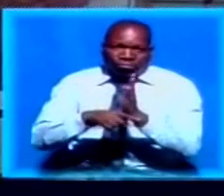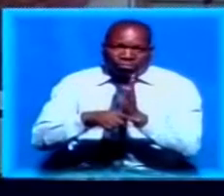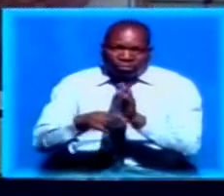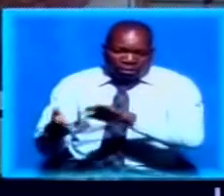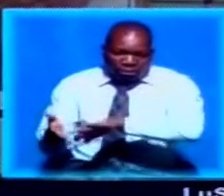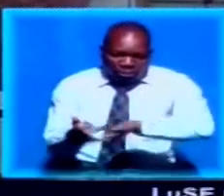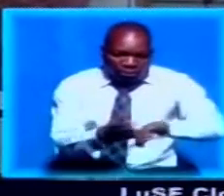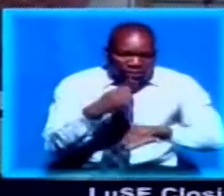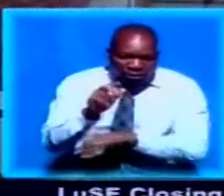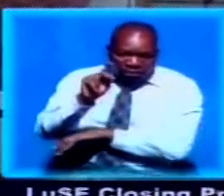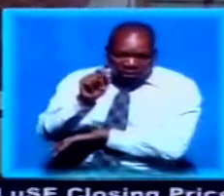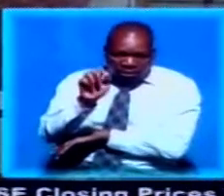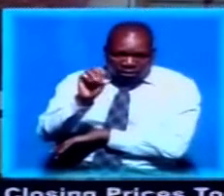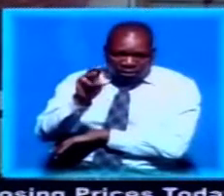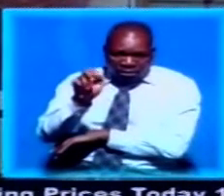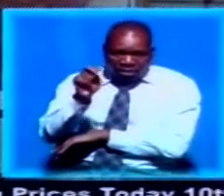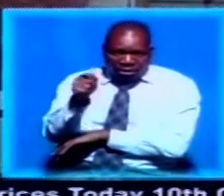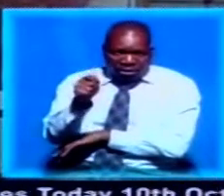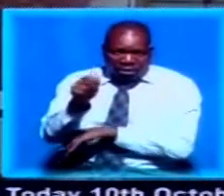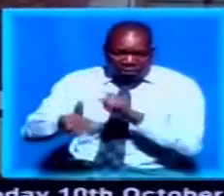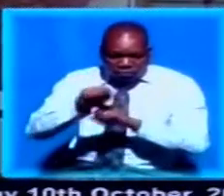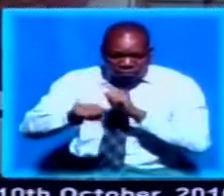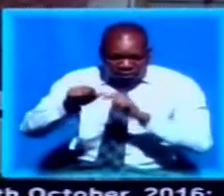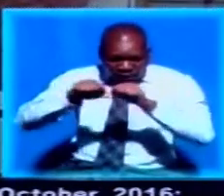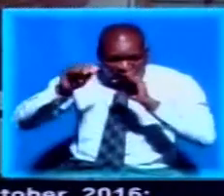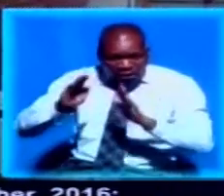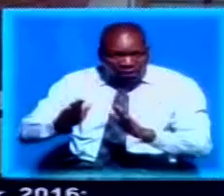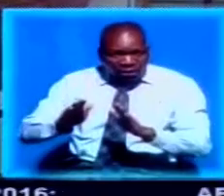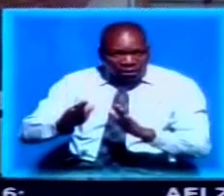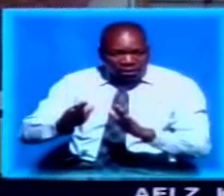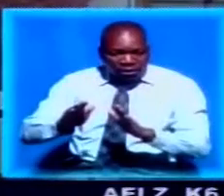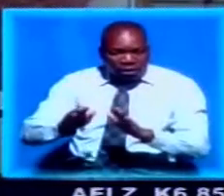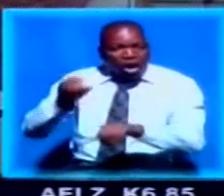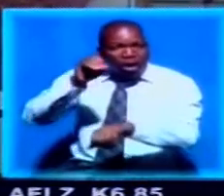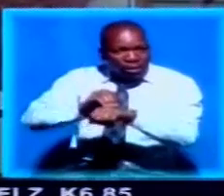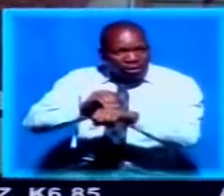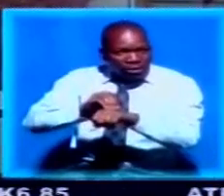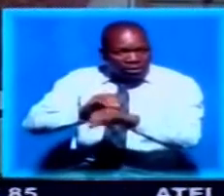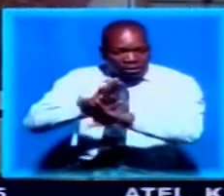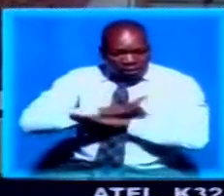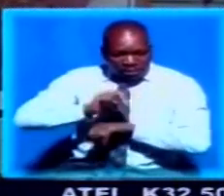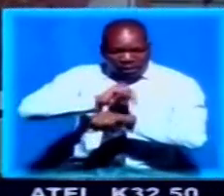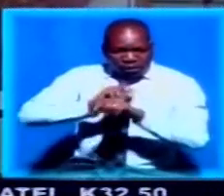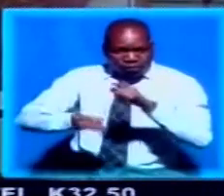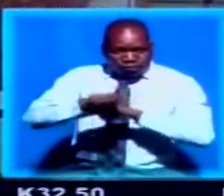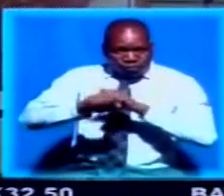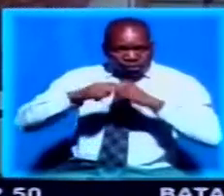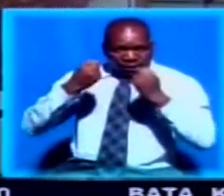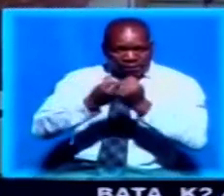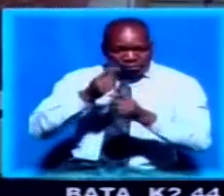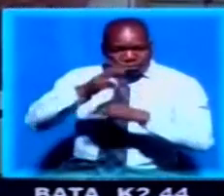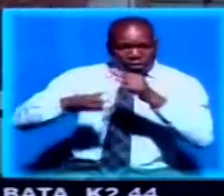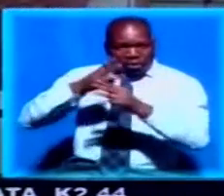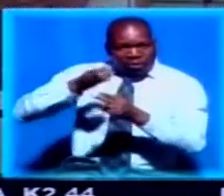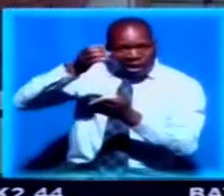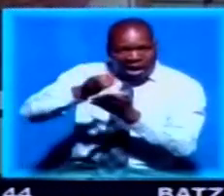Football analyst Ruben Kamanga says the Zambia national football team still has a chance to qualify to the World Cup. Kamanga says